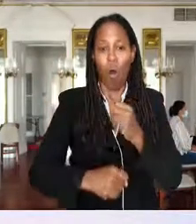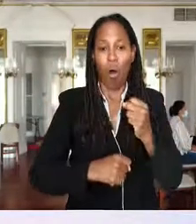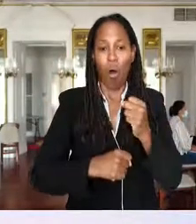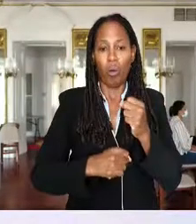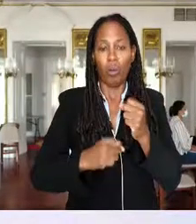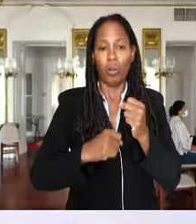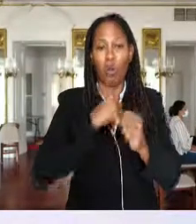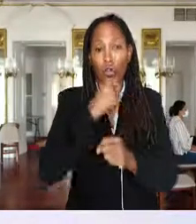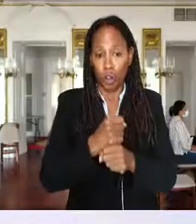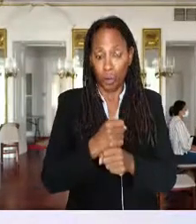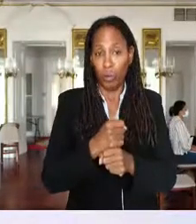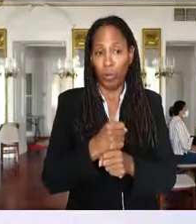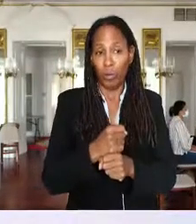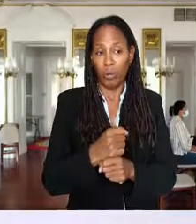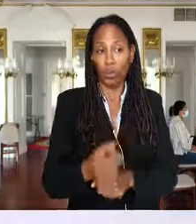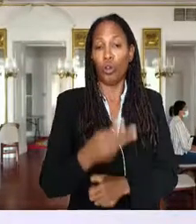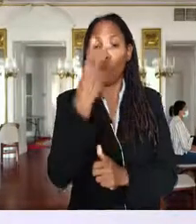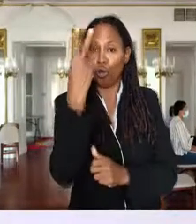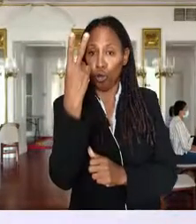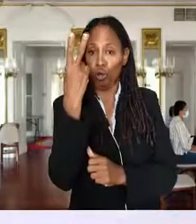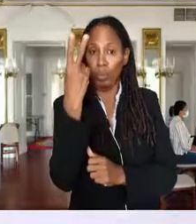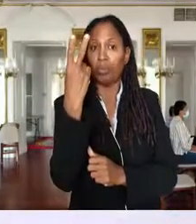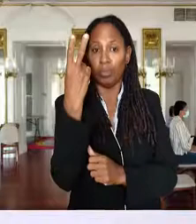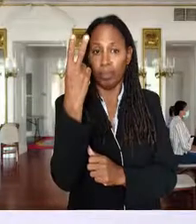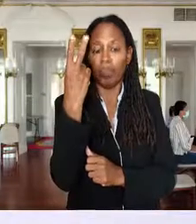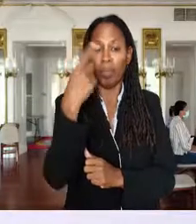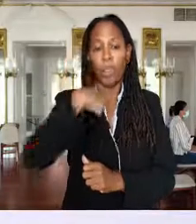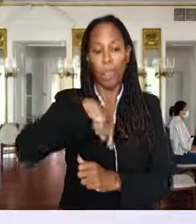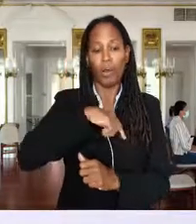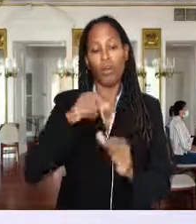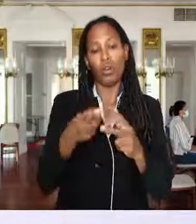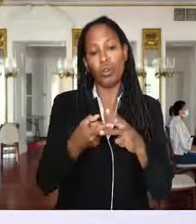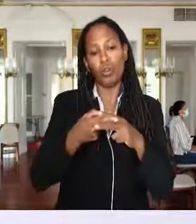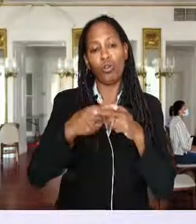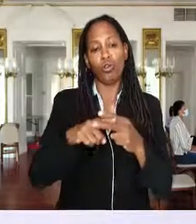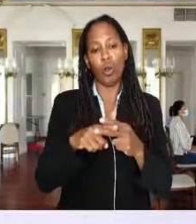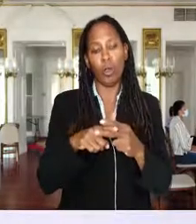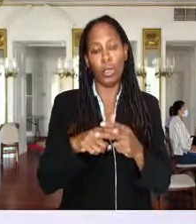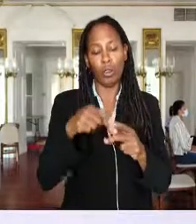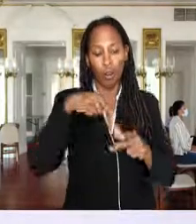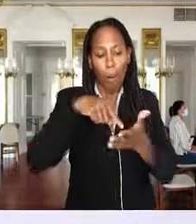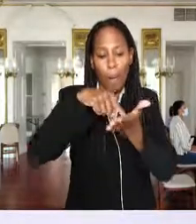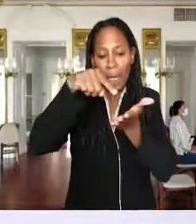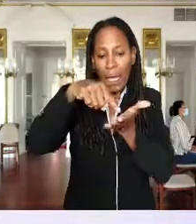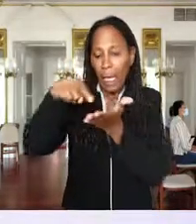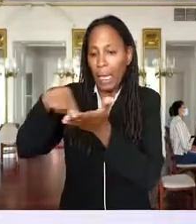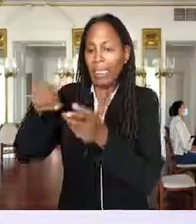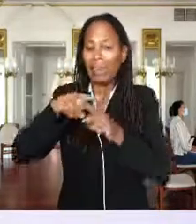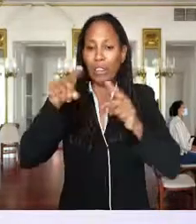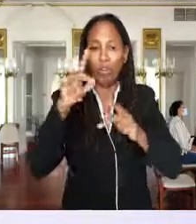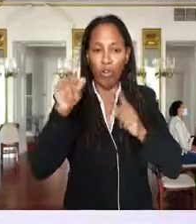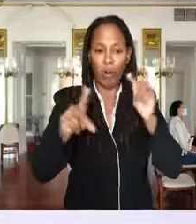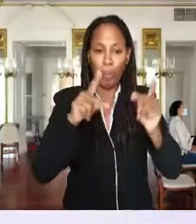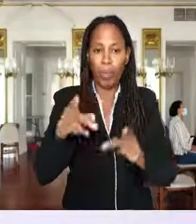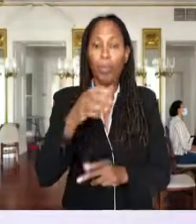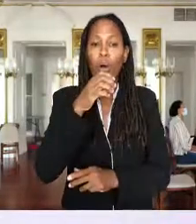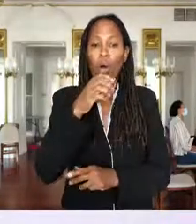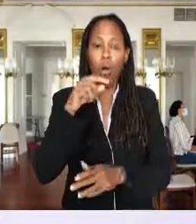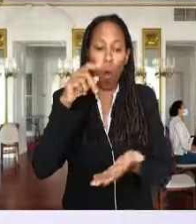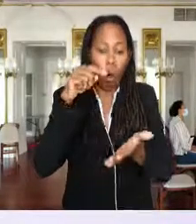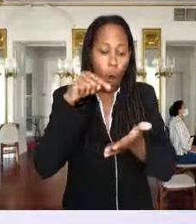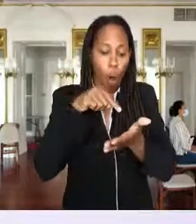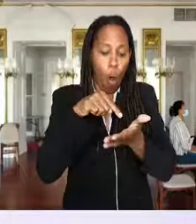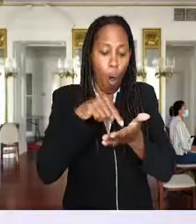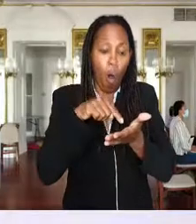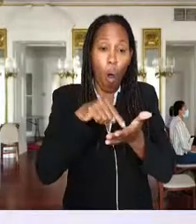down the longstanding obligations of the government, and we're starting to pay what is owed to people for years and years. Even